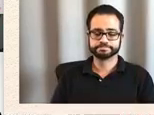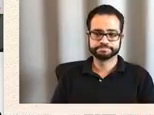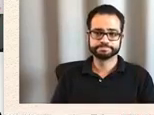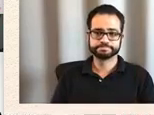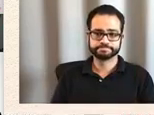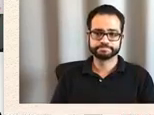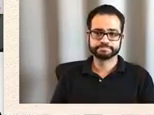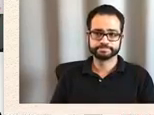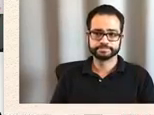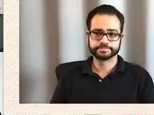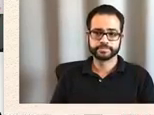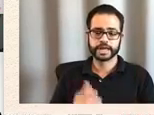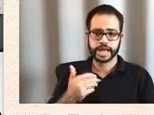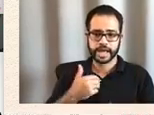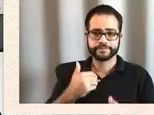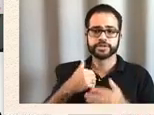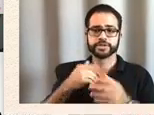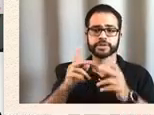there are people with